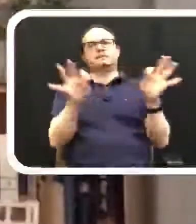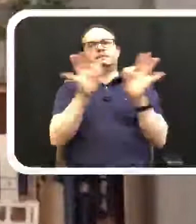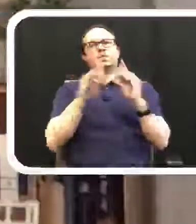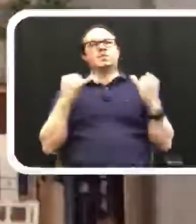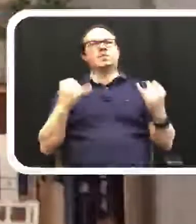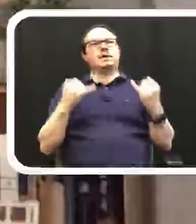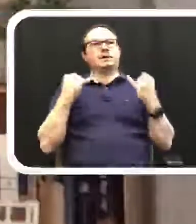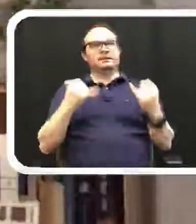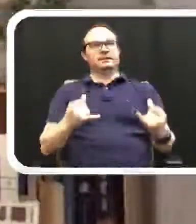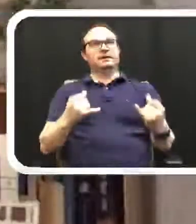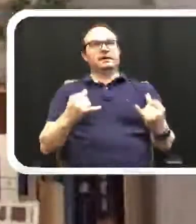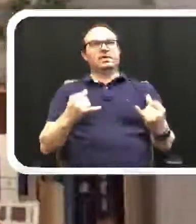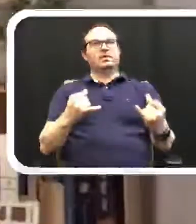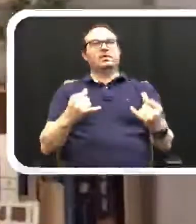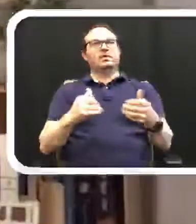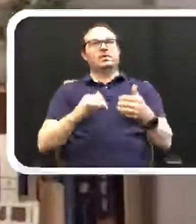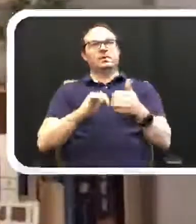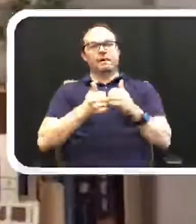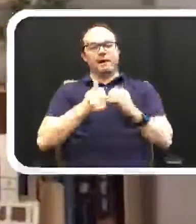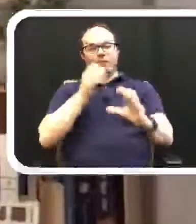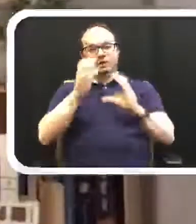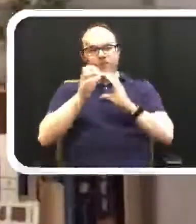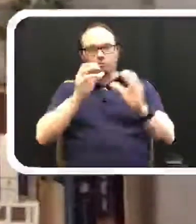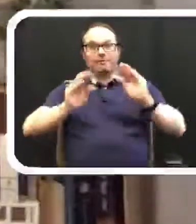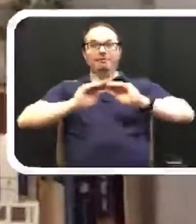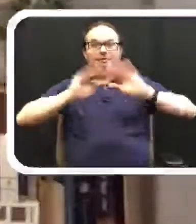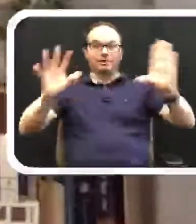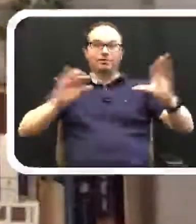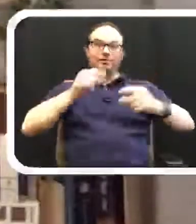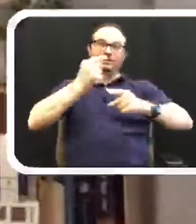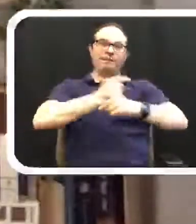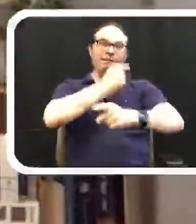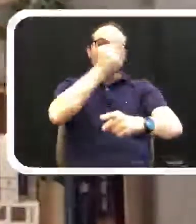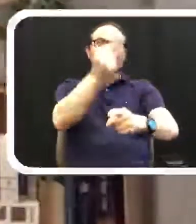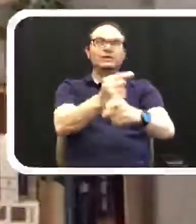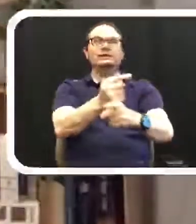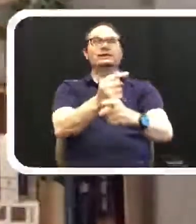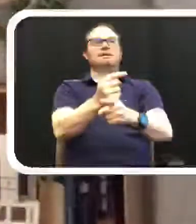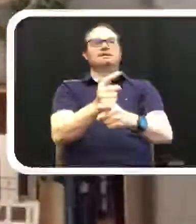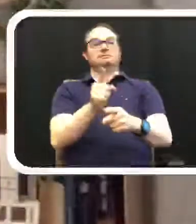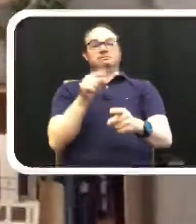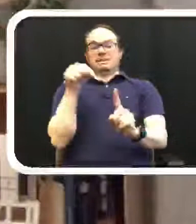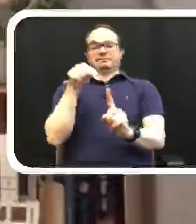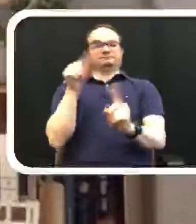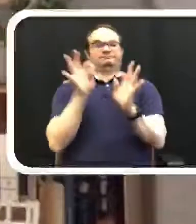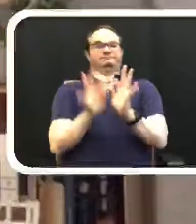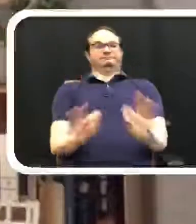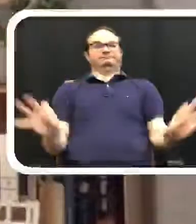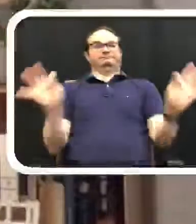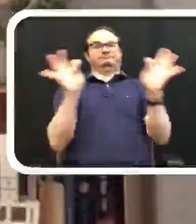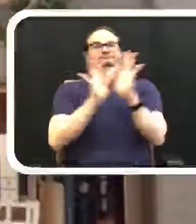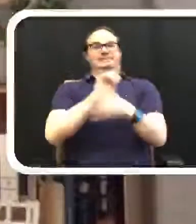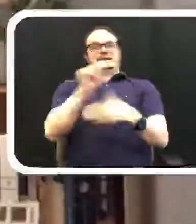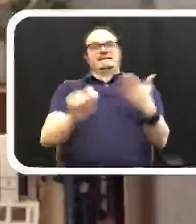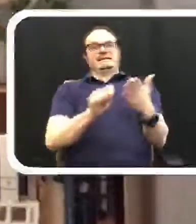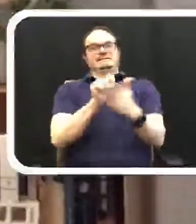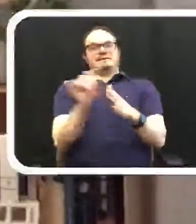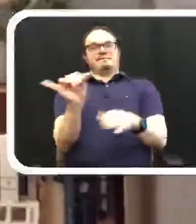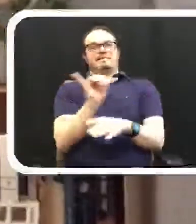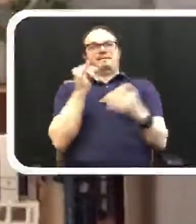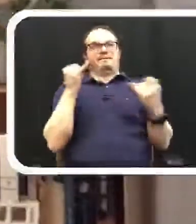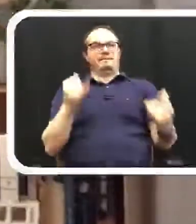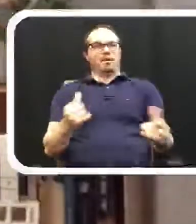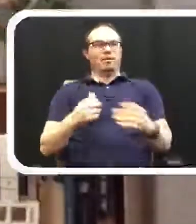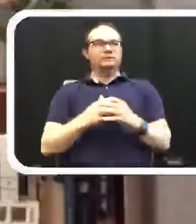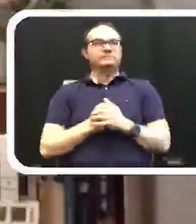and being able to communicate clearly and accurately is crucial in a period like right now.